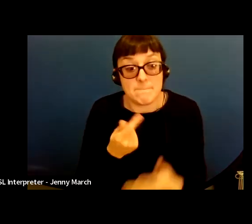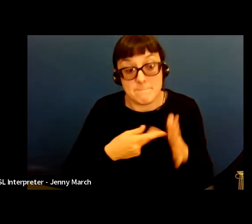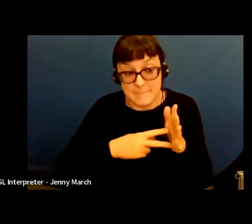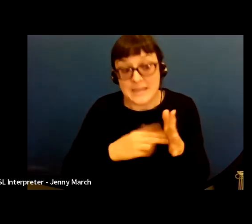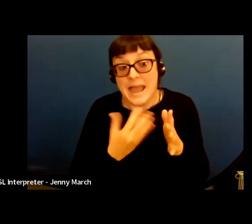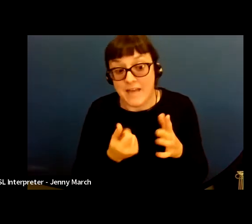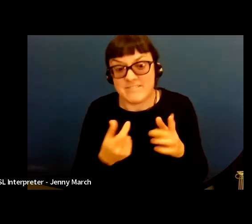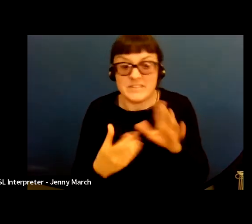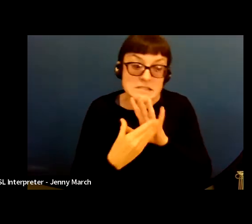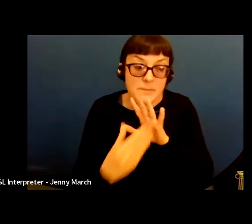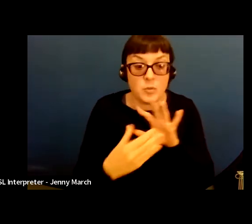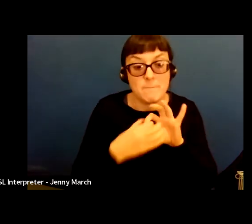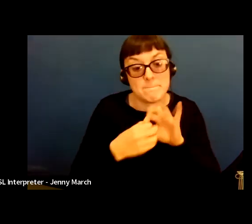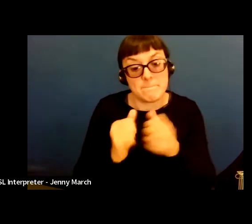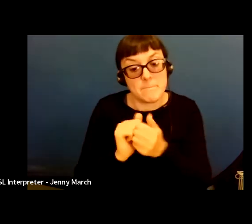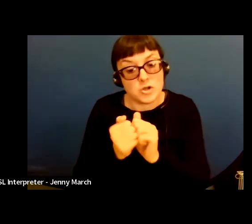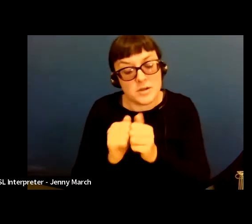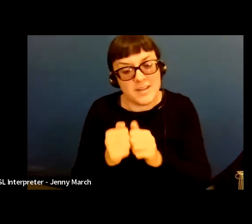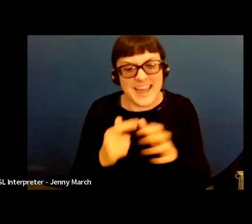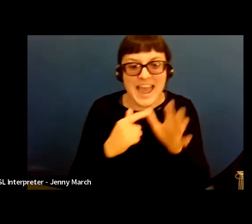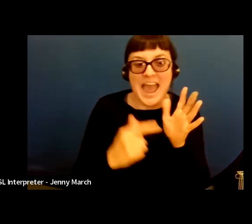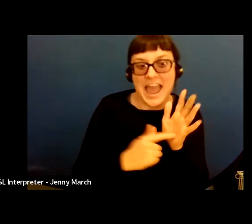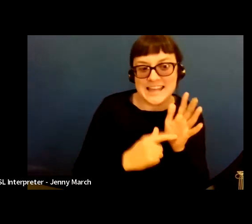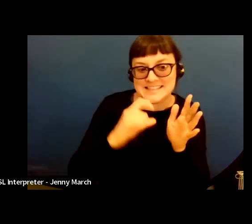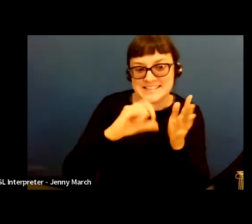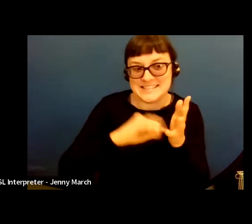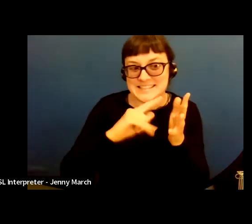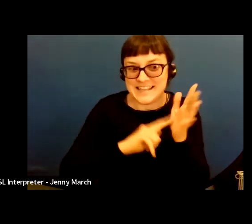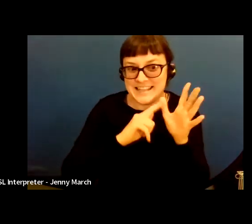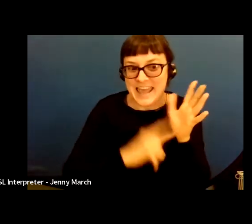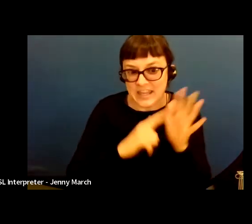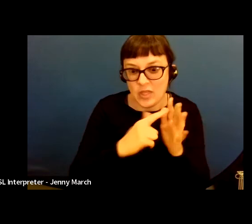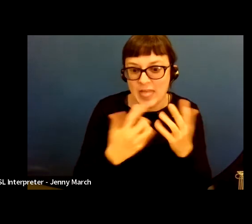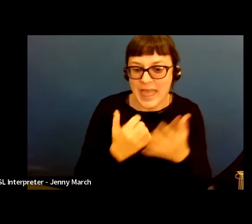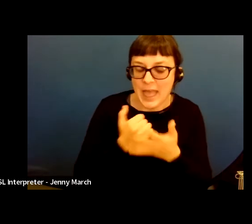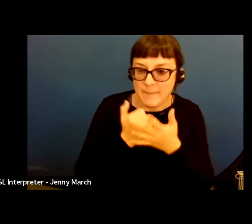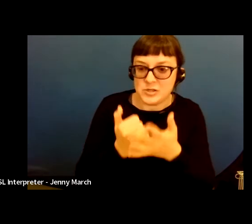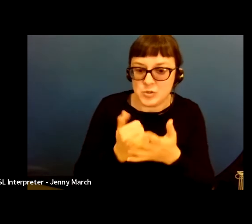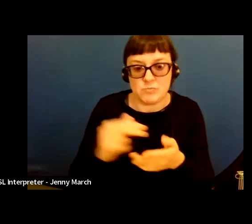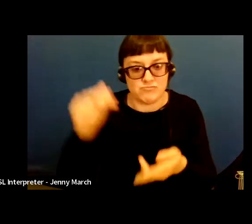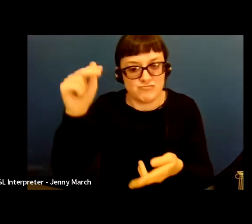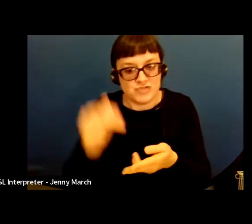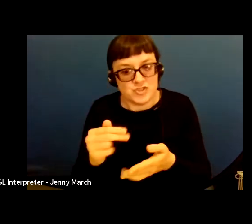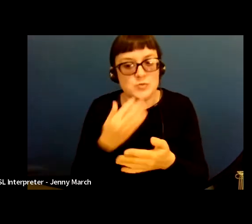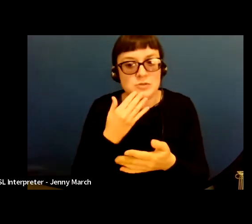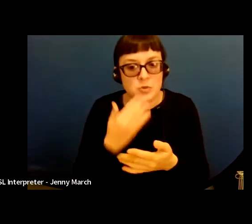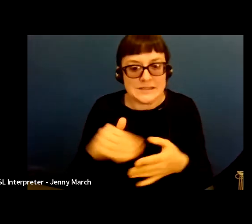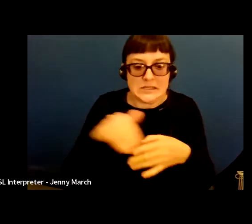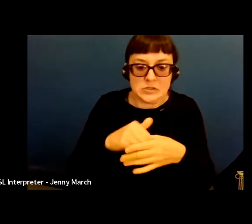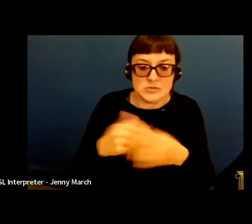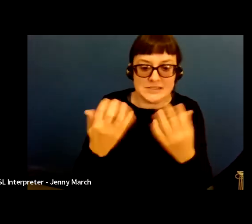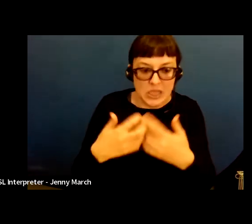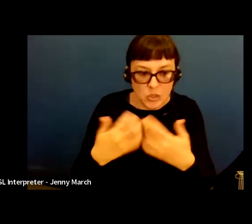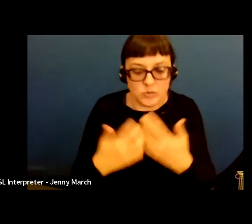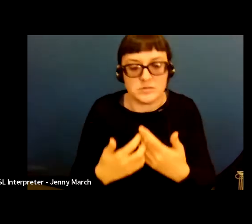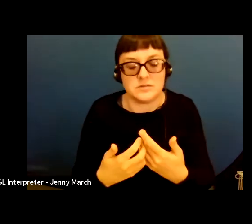partnerships like At Scale that aims to increase the provision of cost-effective assistive technology, GIGA that works to strengthen infrastructures to